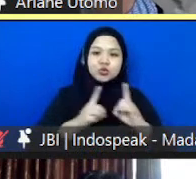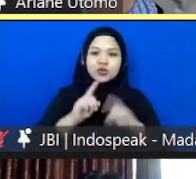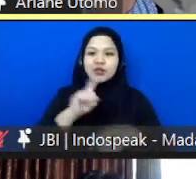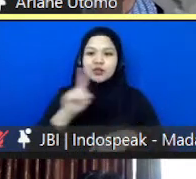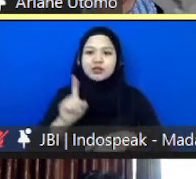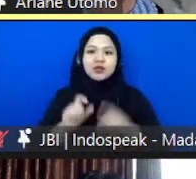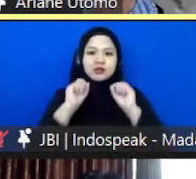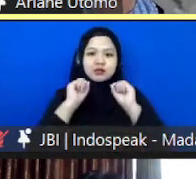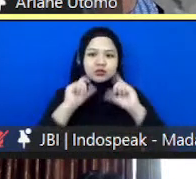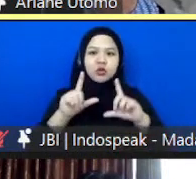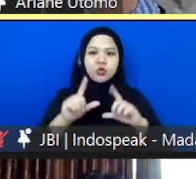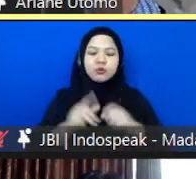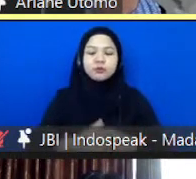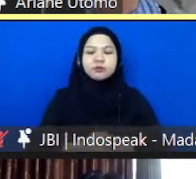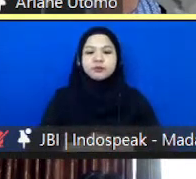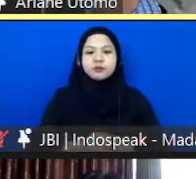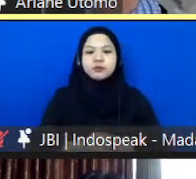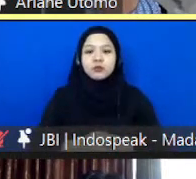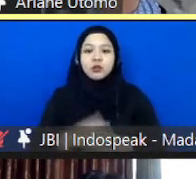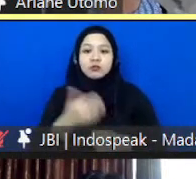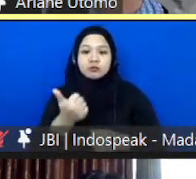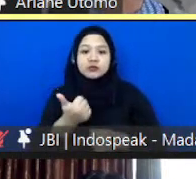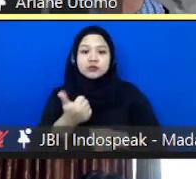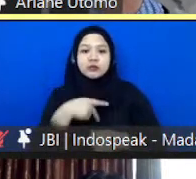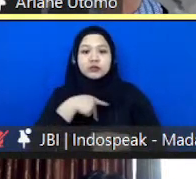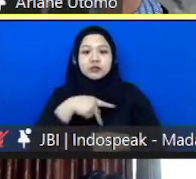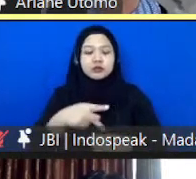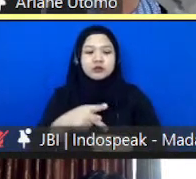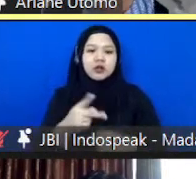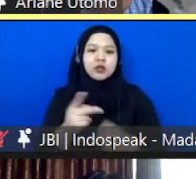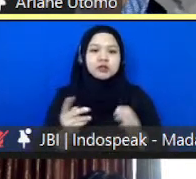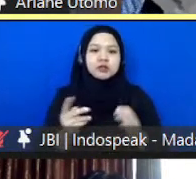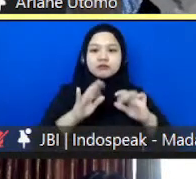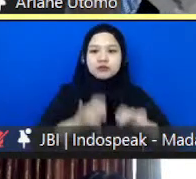can participate in the Q&A in the chat.